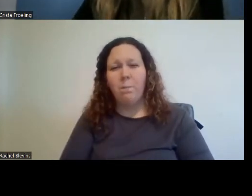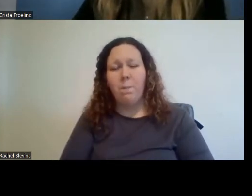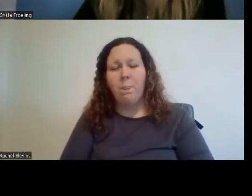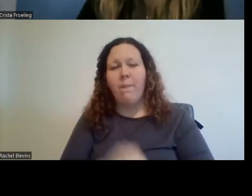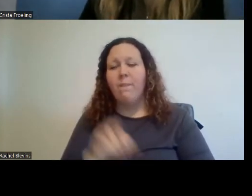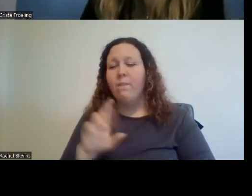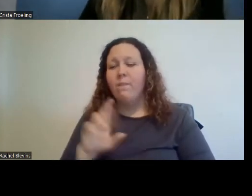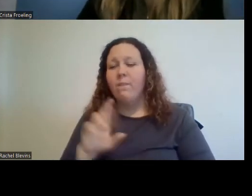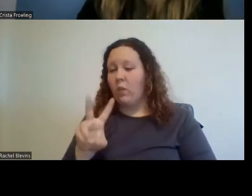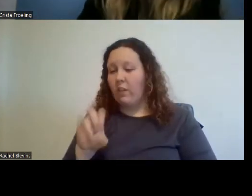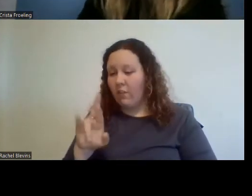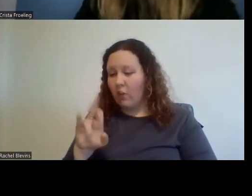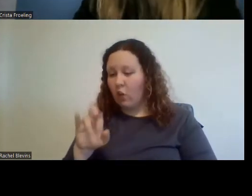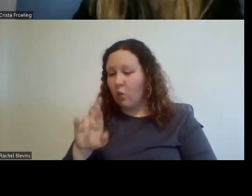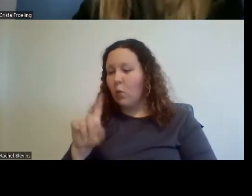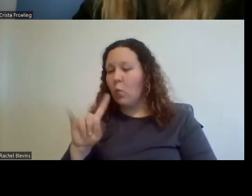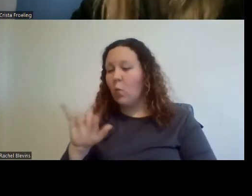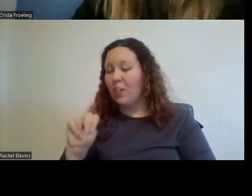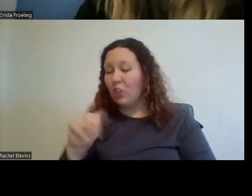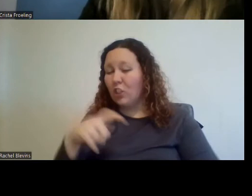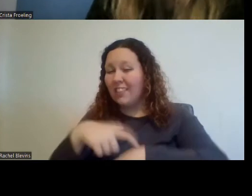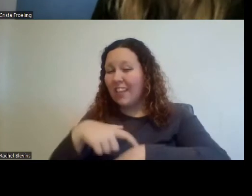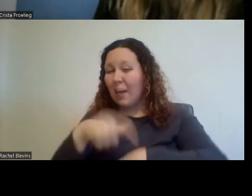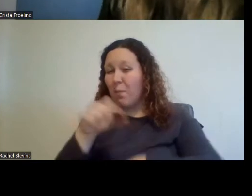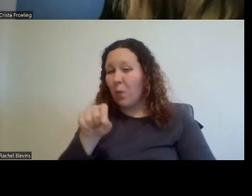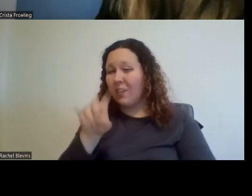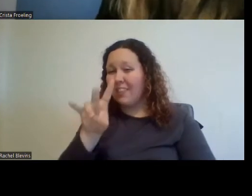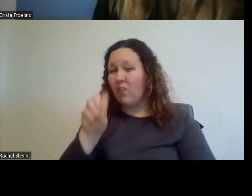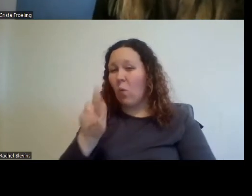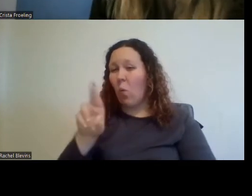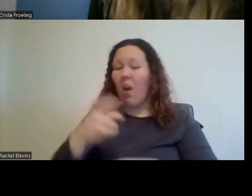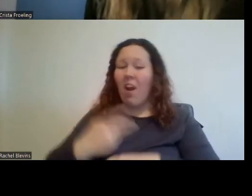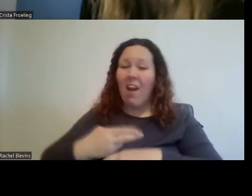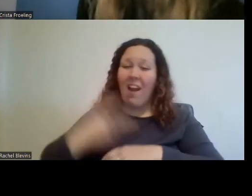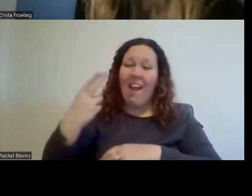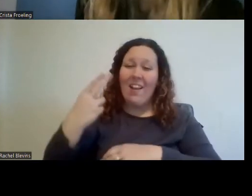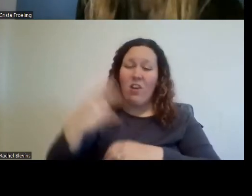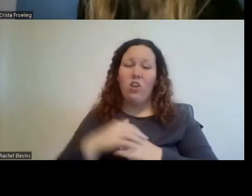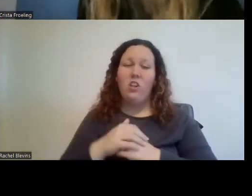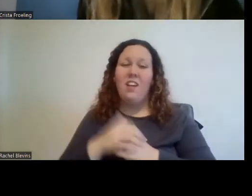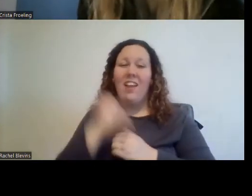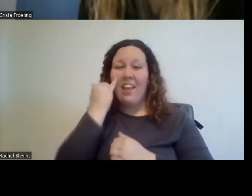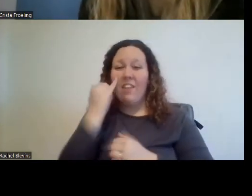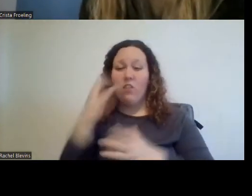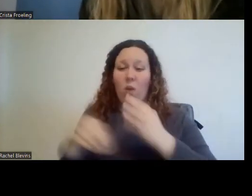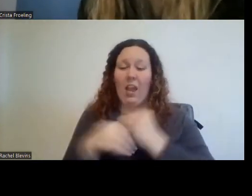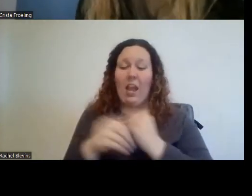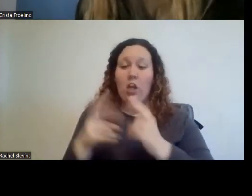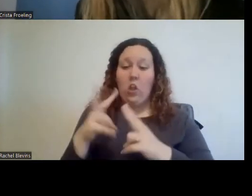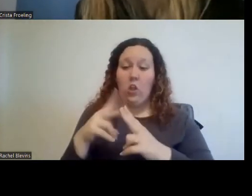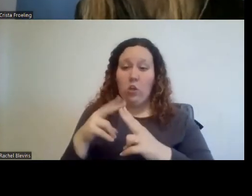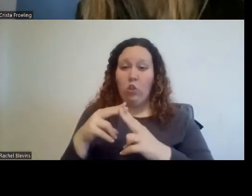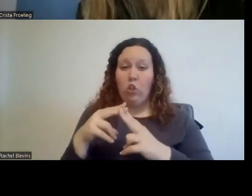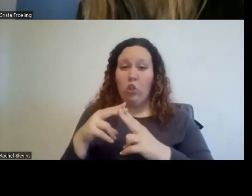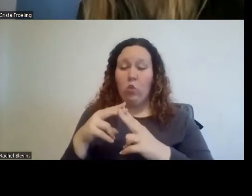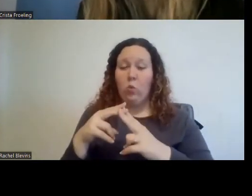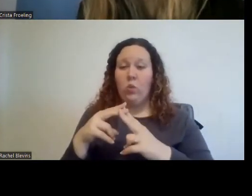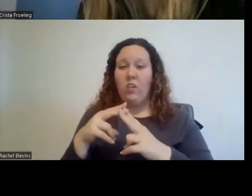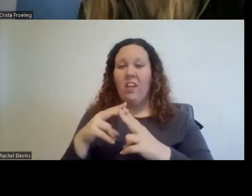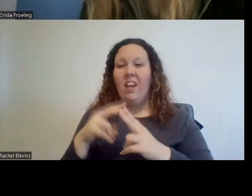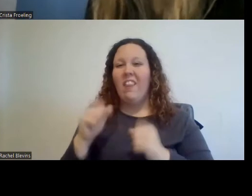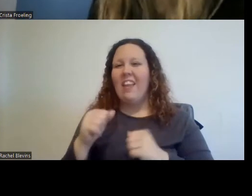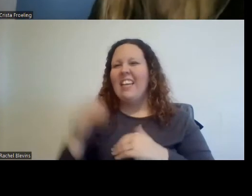is 0.7 or higher. And if you combine those two, then the scores decreased by as much as